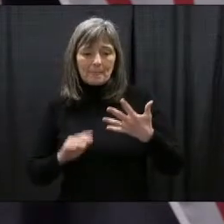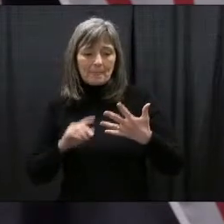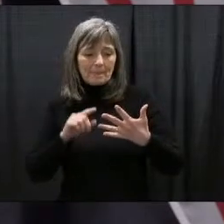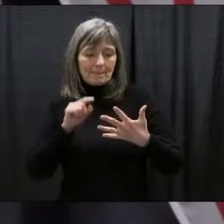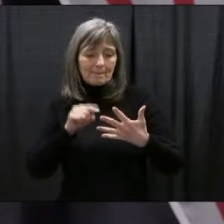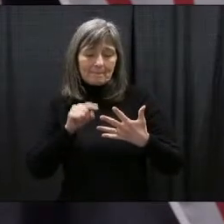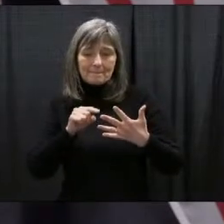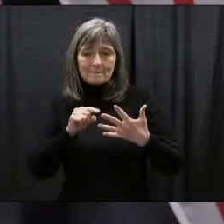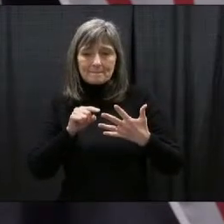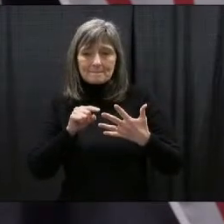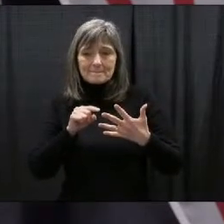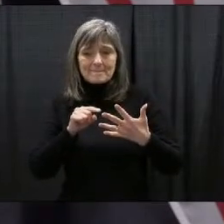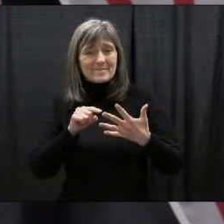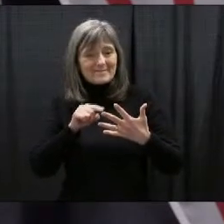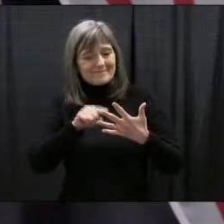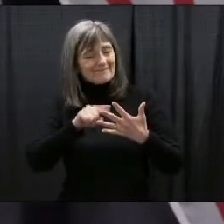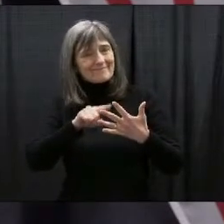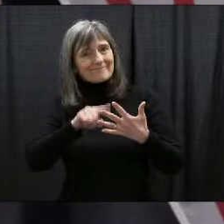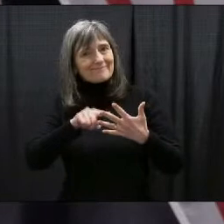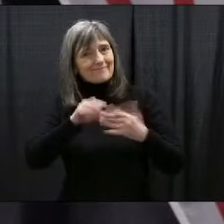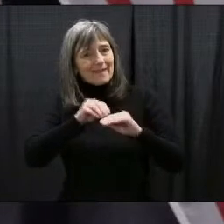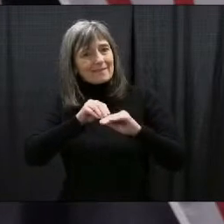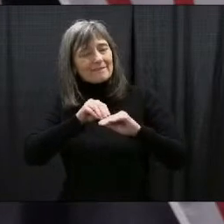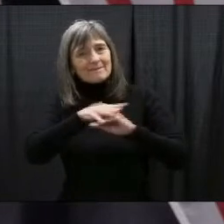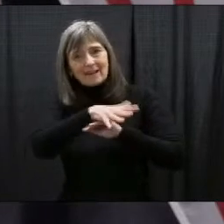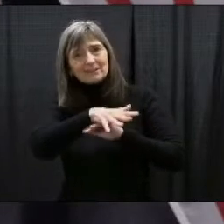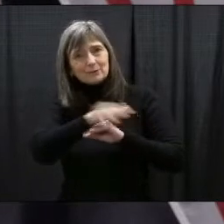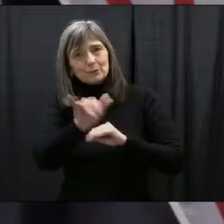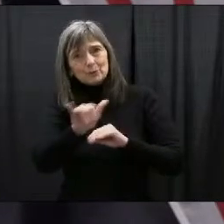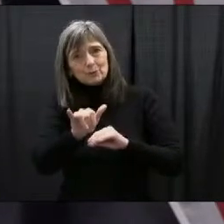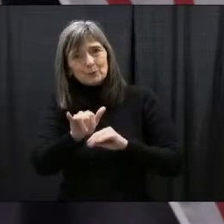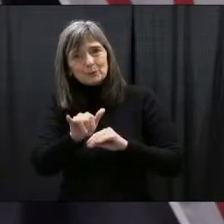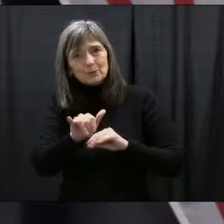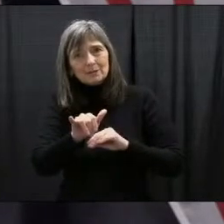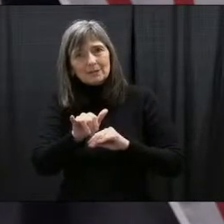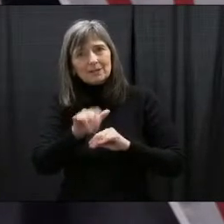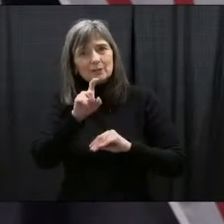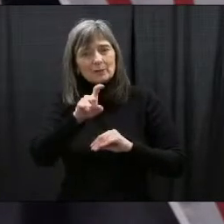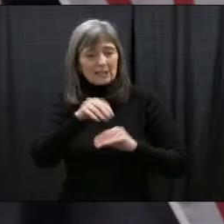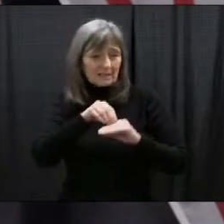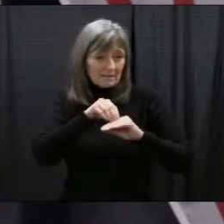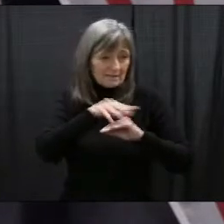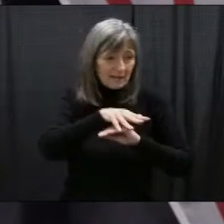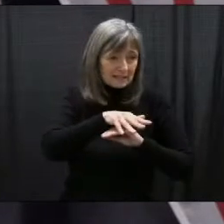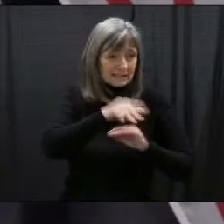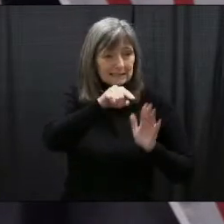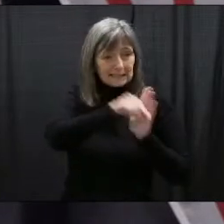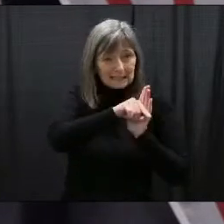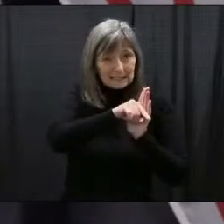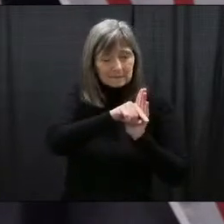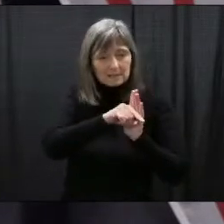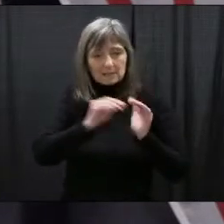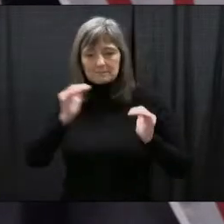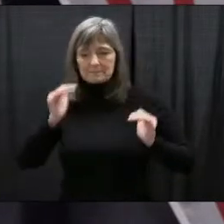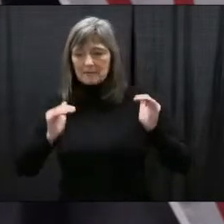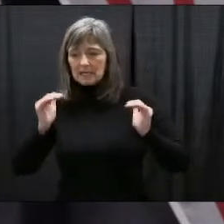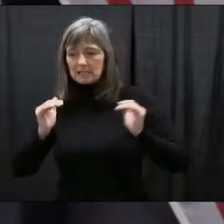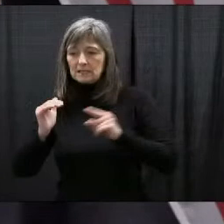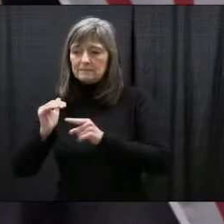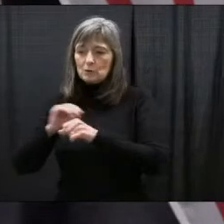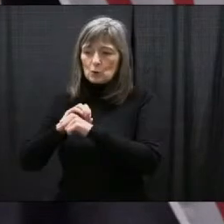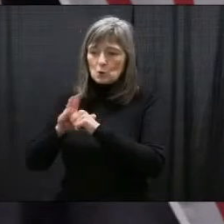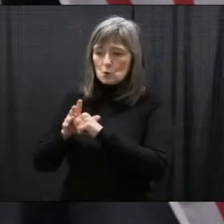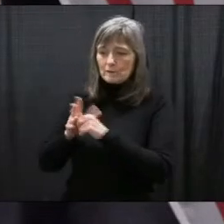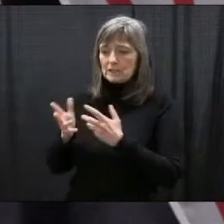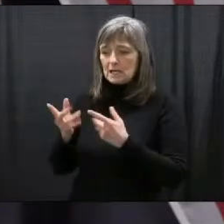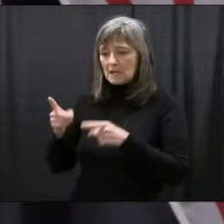are also having consequences, and we need to make sure that we're balancing those consequences with the consequences of